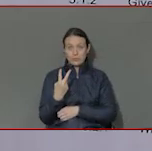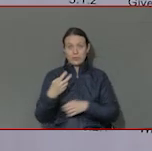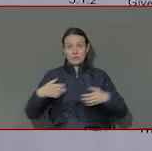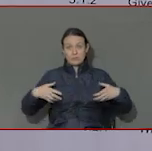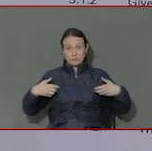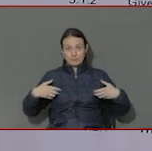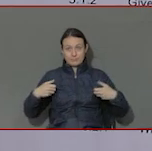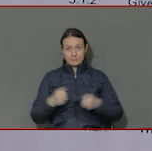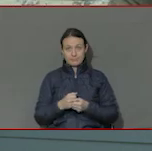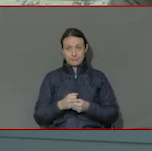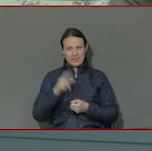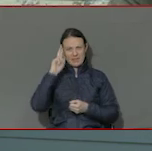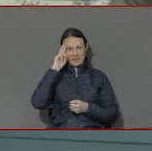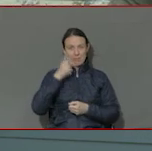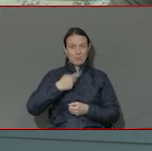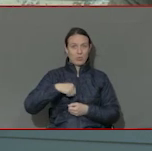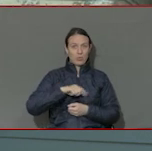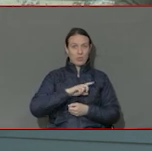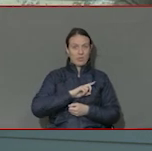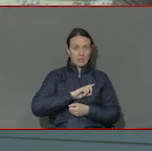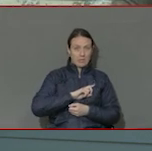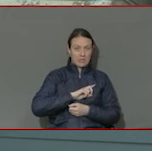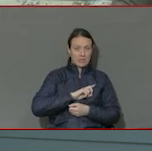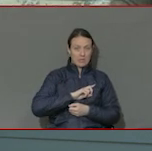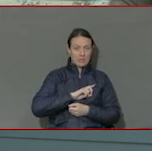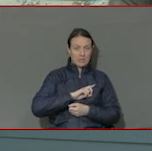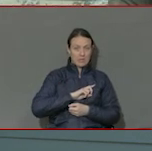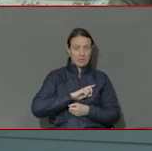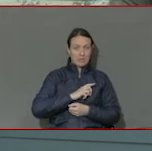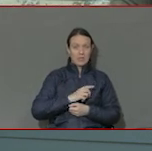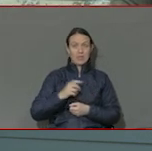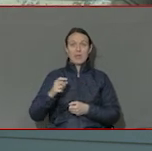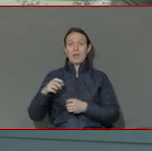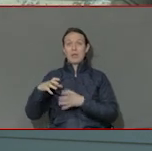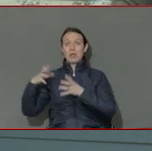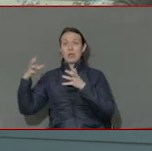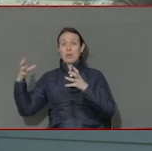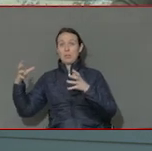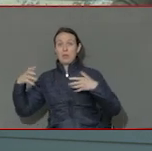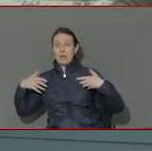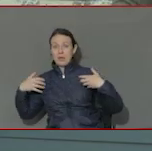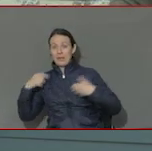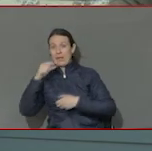Remember, us and the great apes, we are primates, ne?